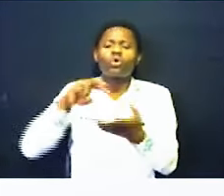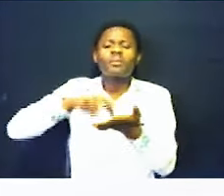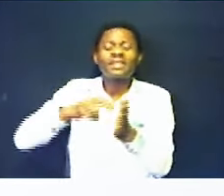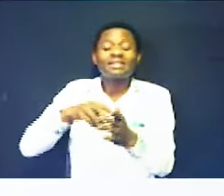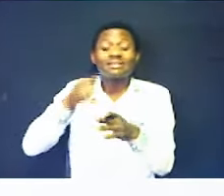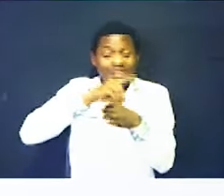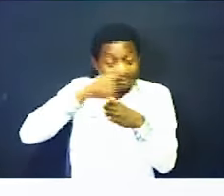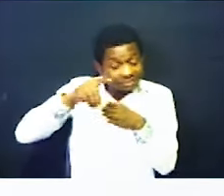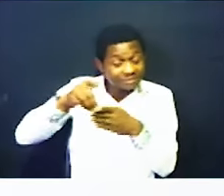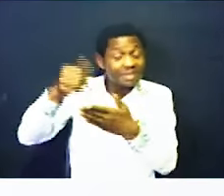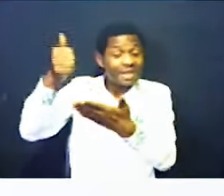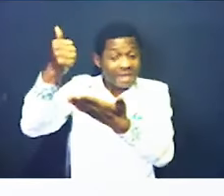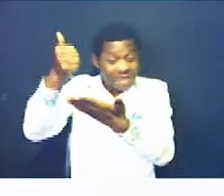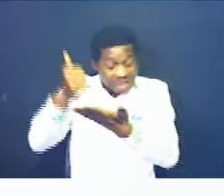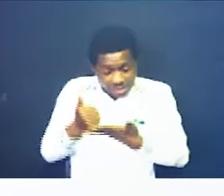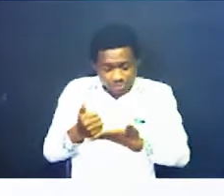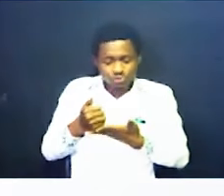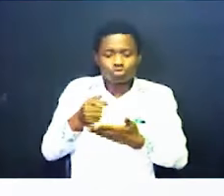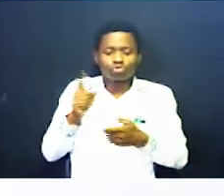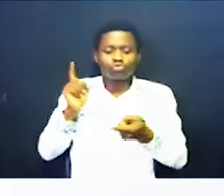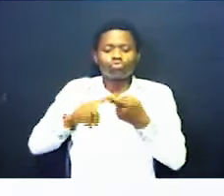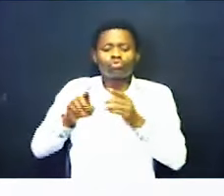conduct.